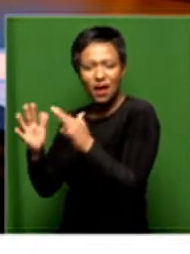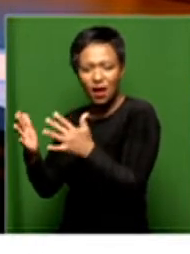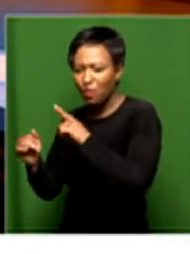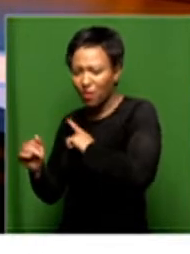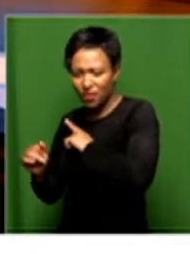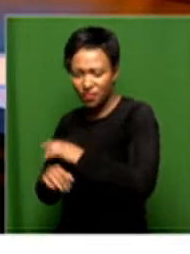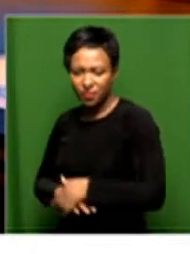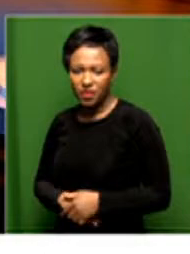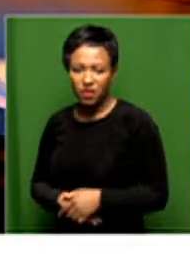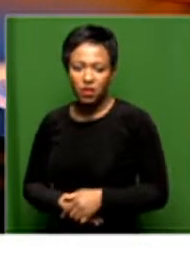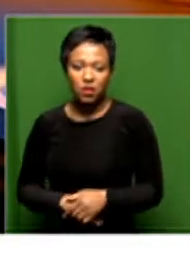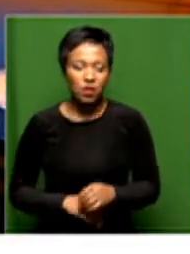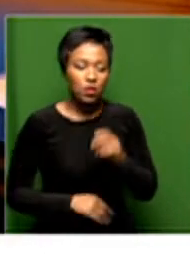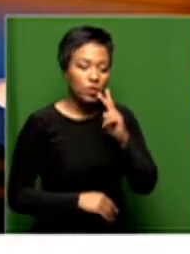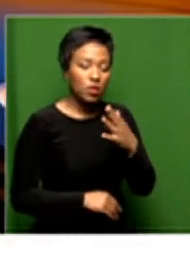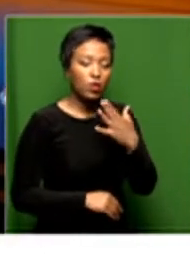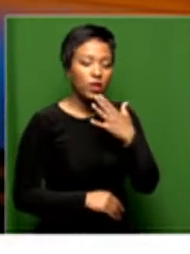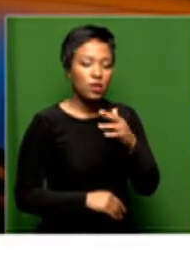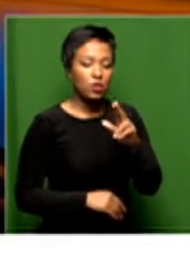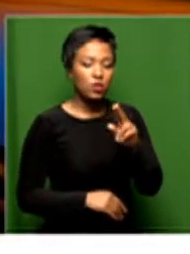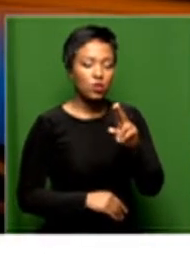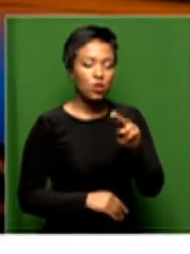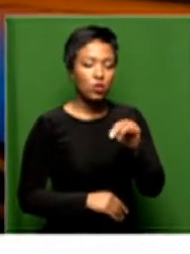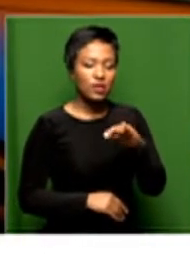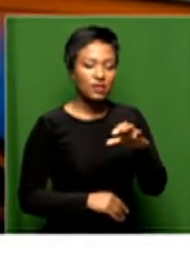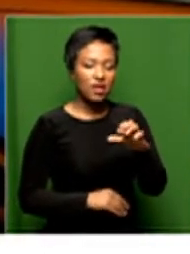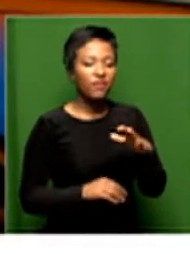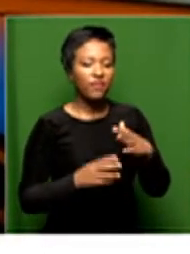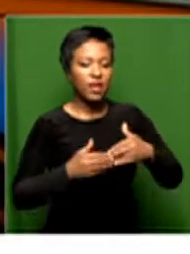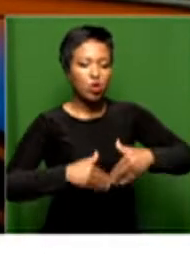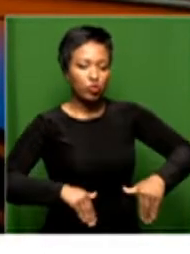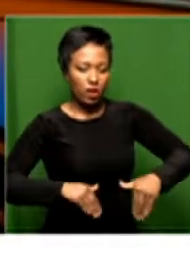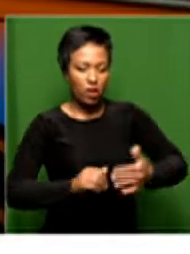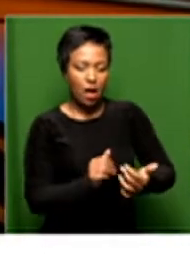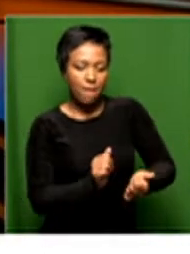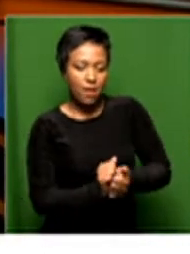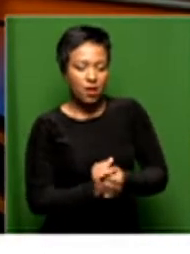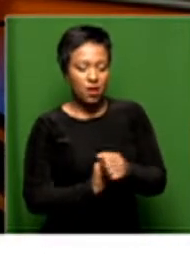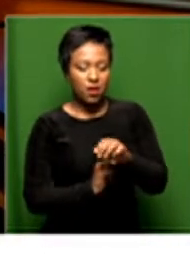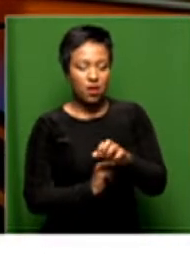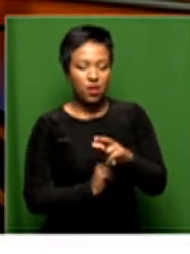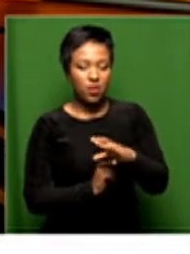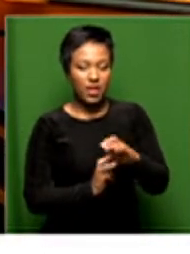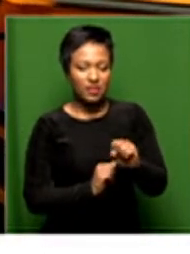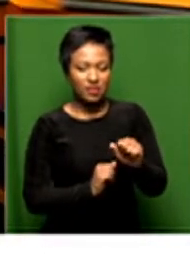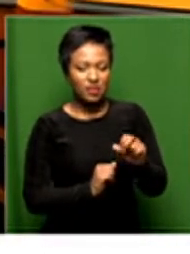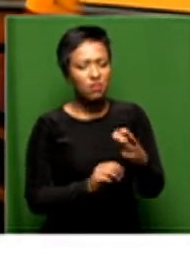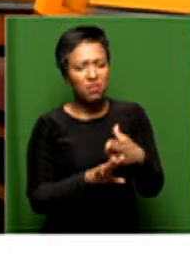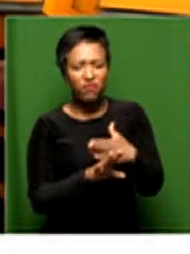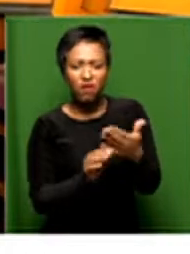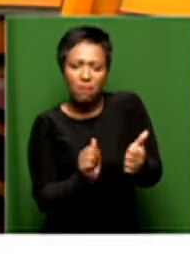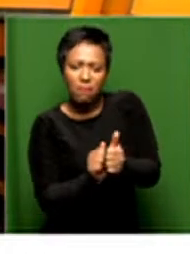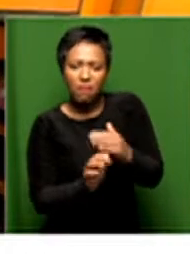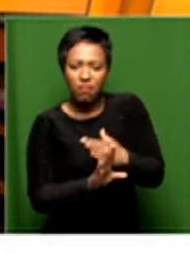So we see UNICEF as a natural partner, frankly. Ericsson is no stranger to public-private partnerships, and we have been working